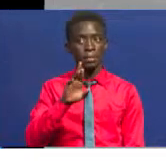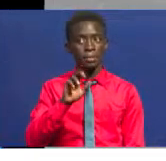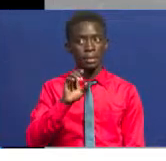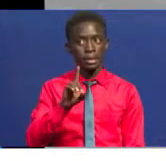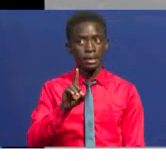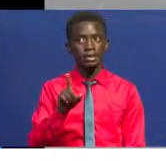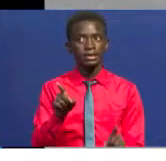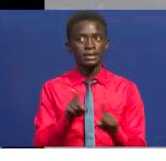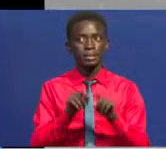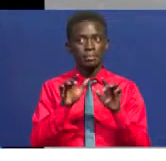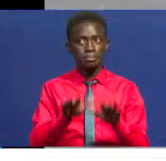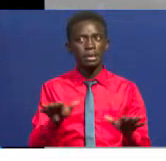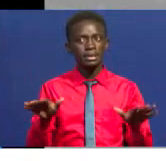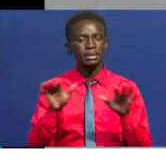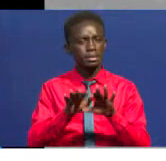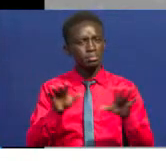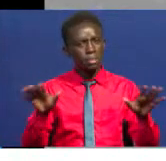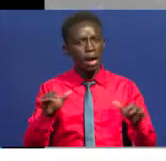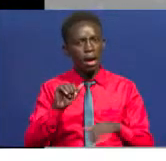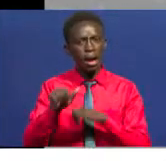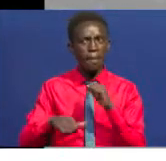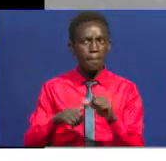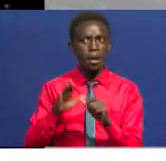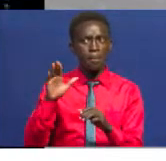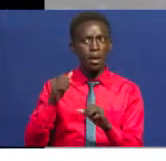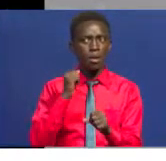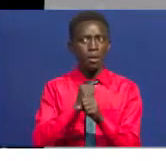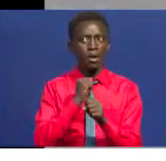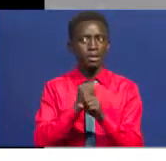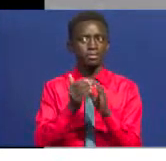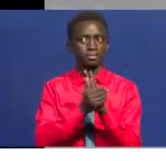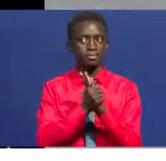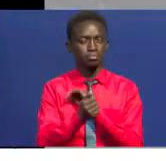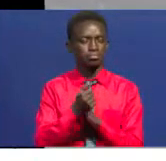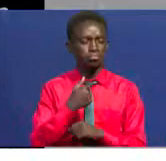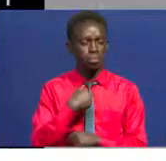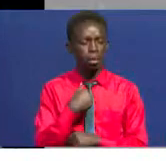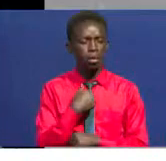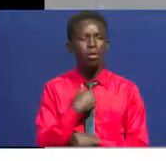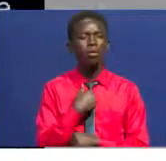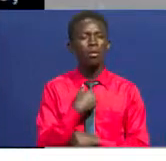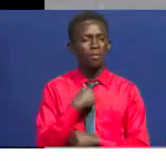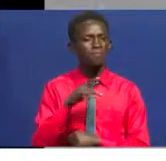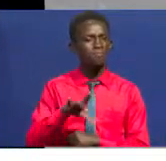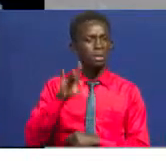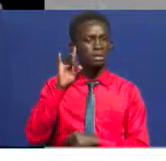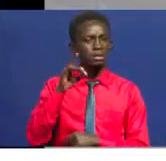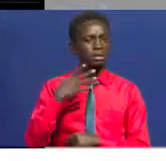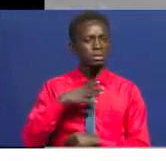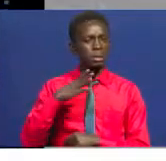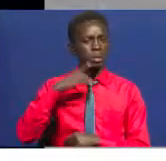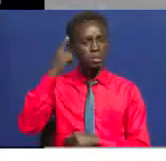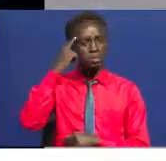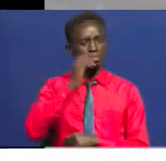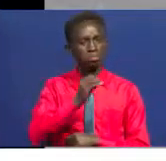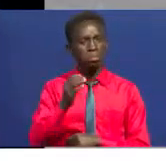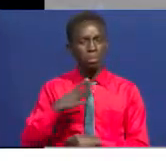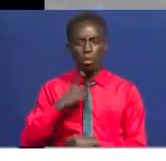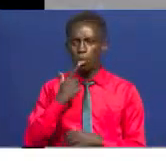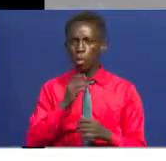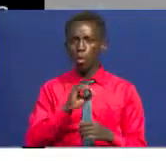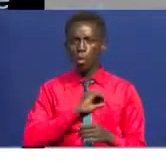expertise on the technical aspects of her job. I realized there was a knowledge gap for people who own hybrids